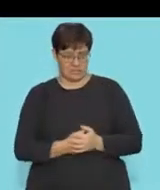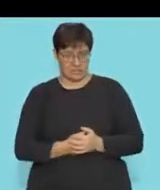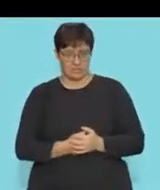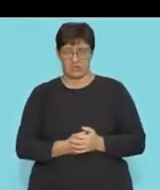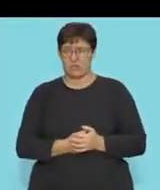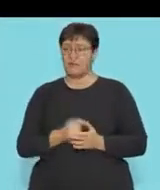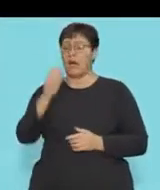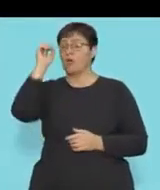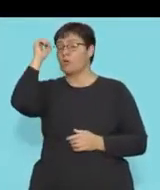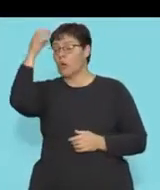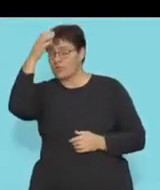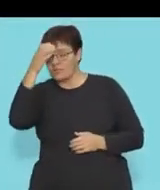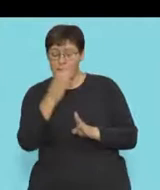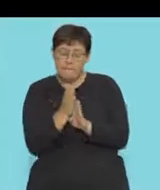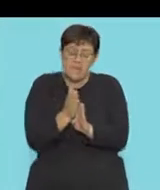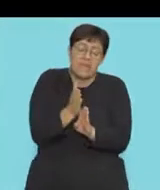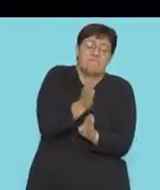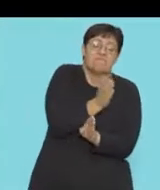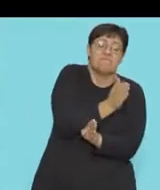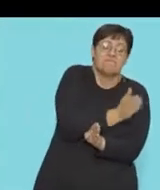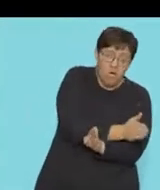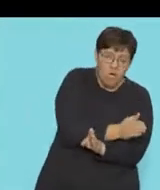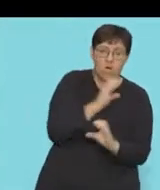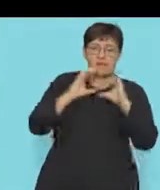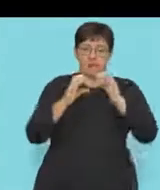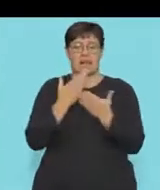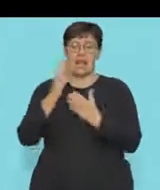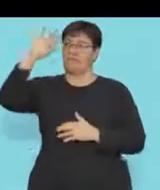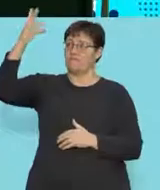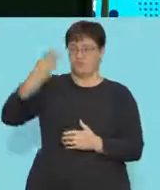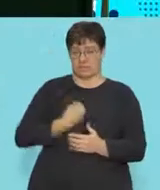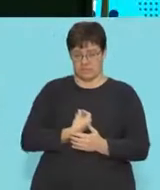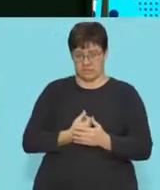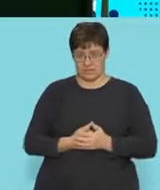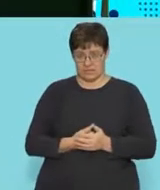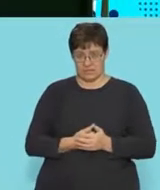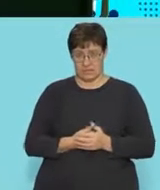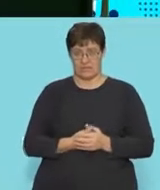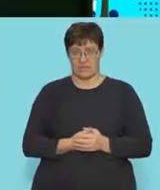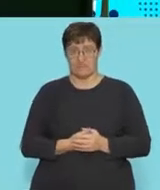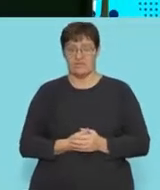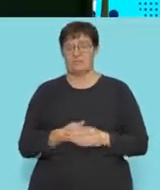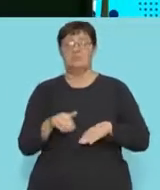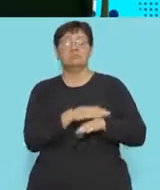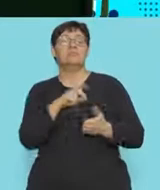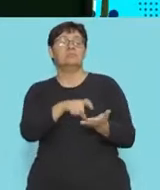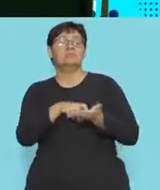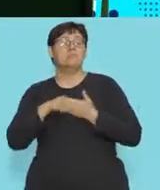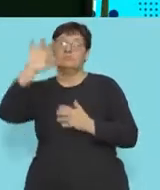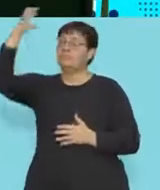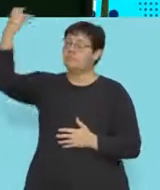that we read the concept of before a cell can photosynthesize. Remember that the basic requirement